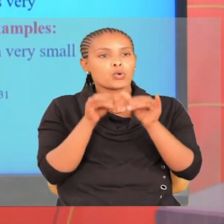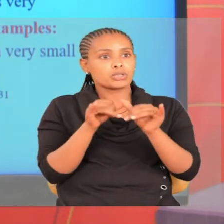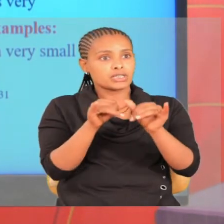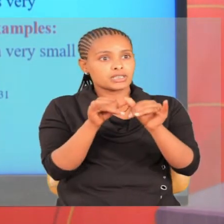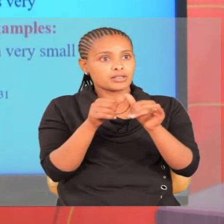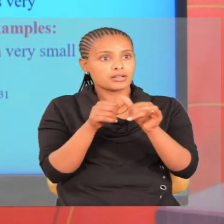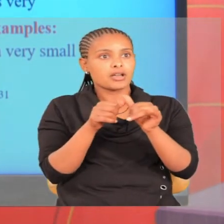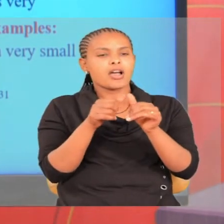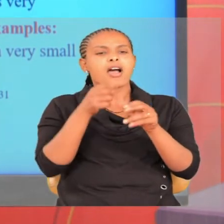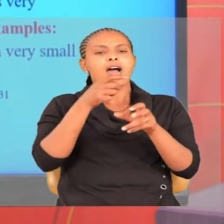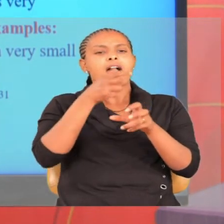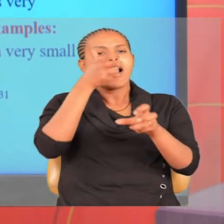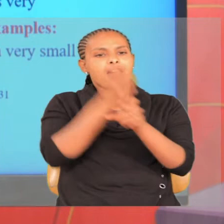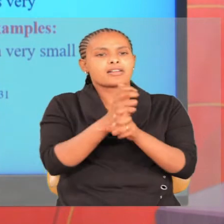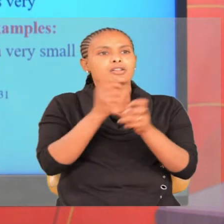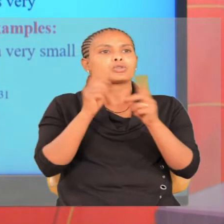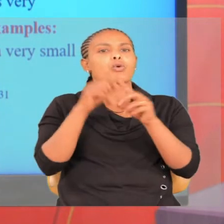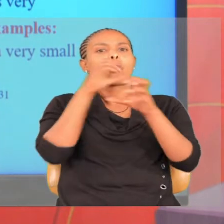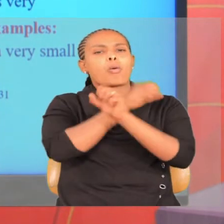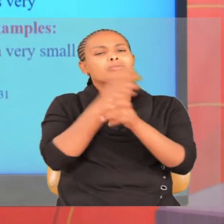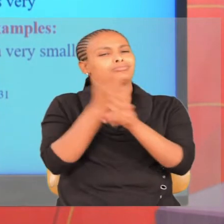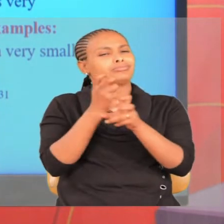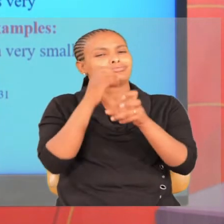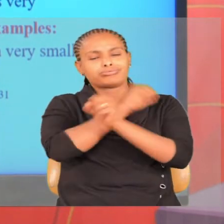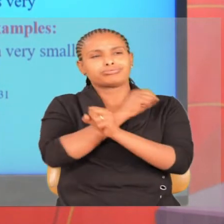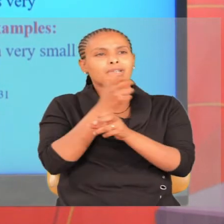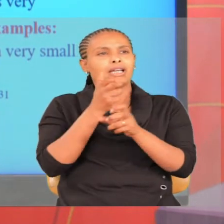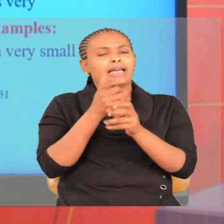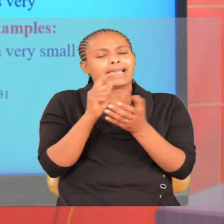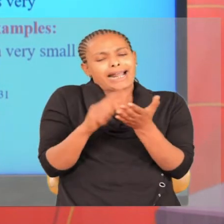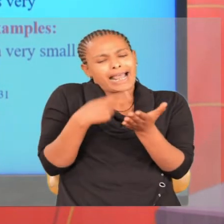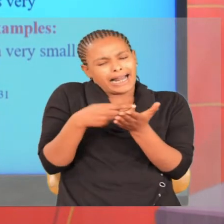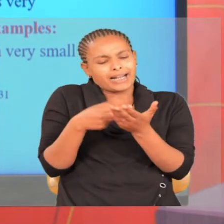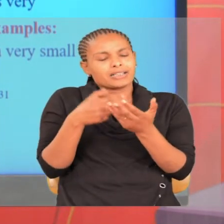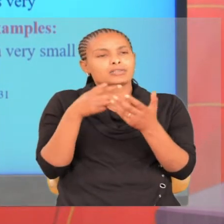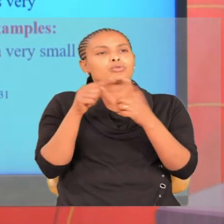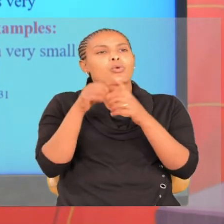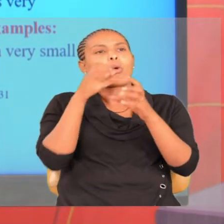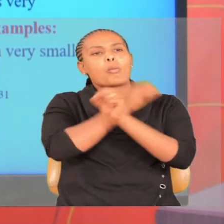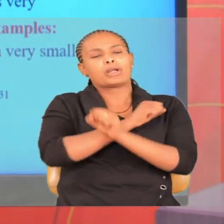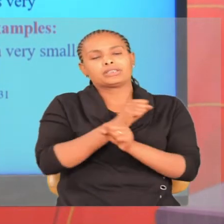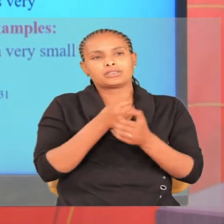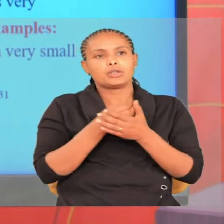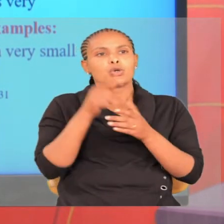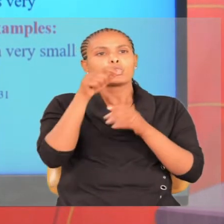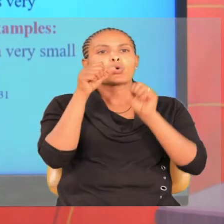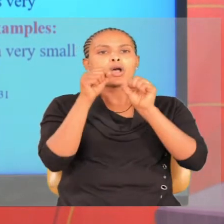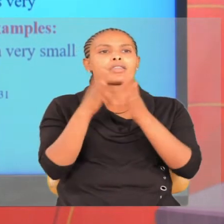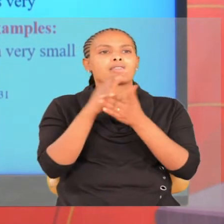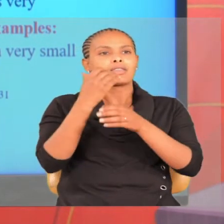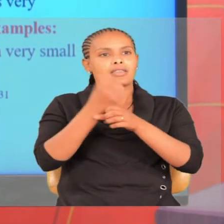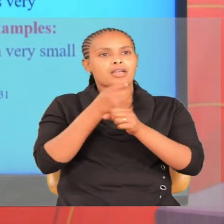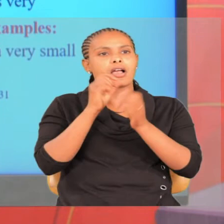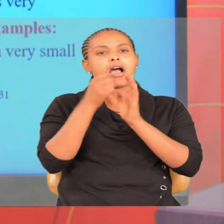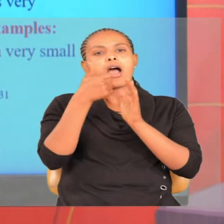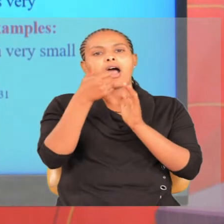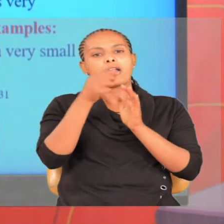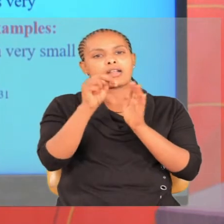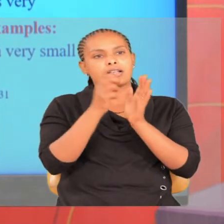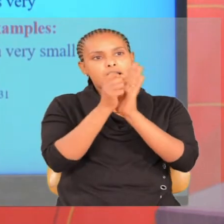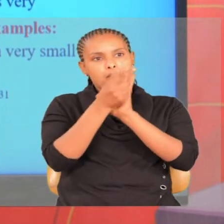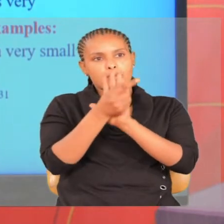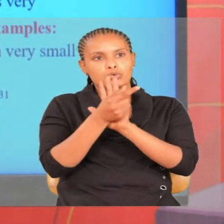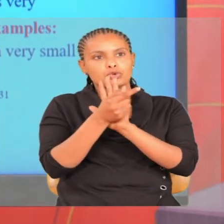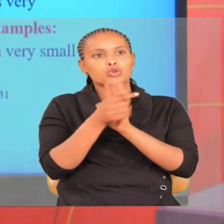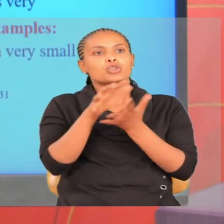proceeds hardly to completion, rarely to completion. You can take this as an example,